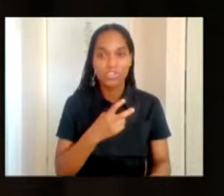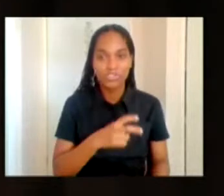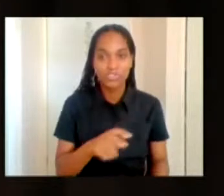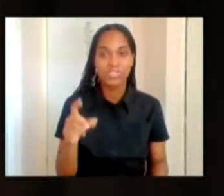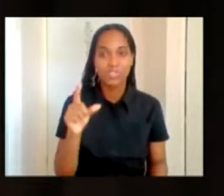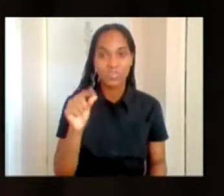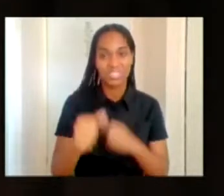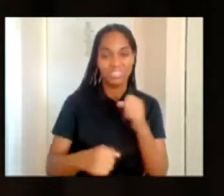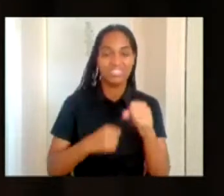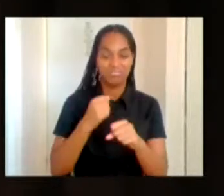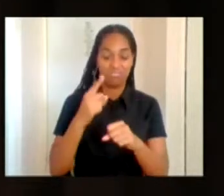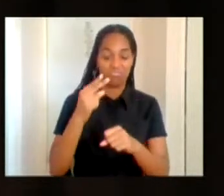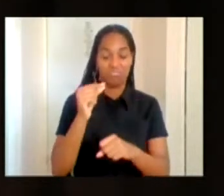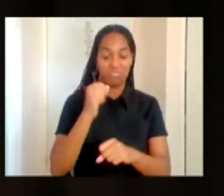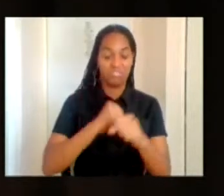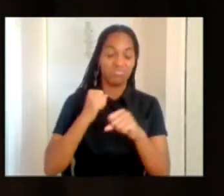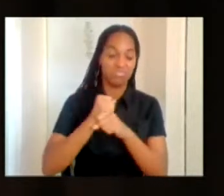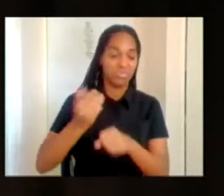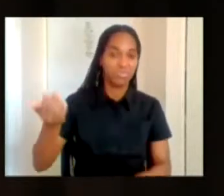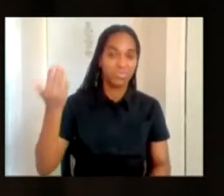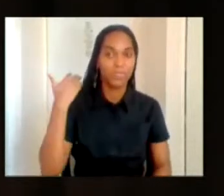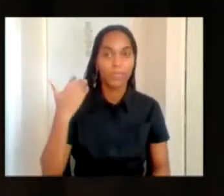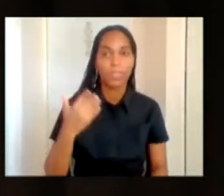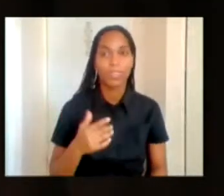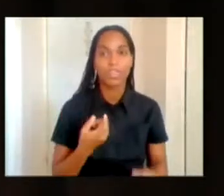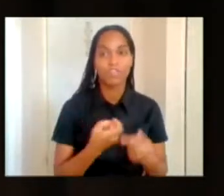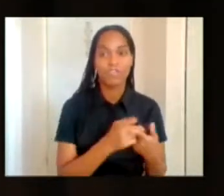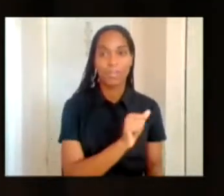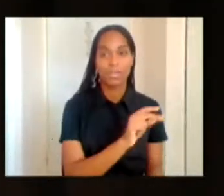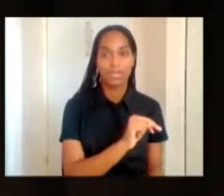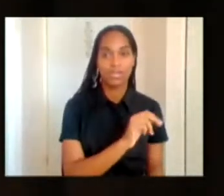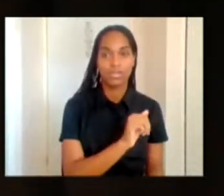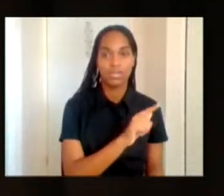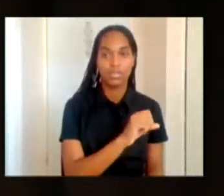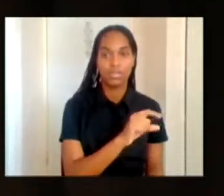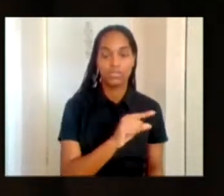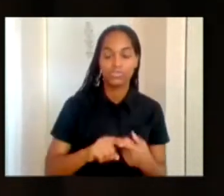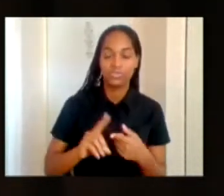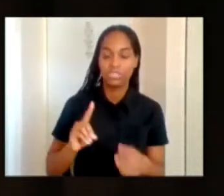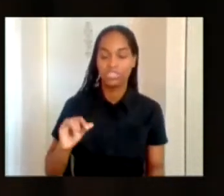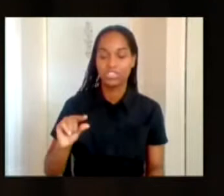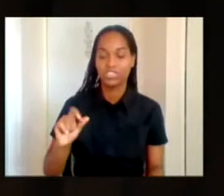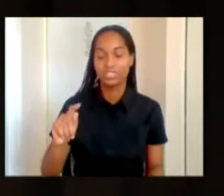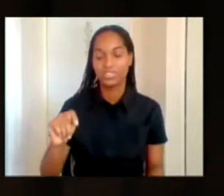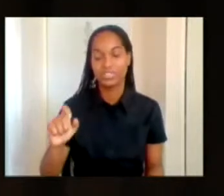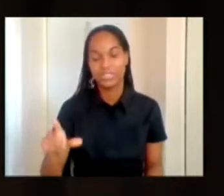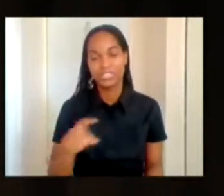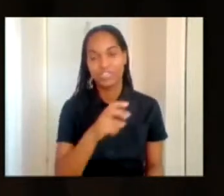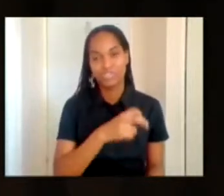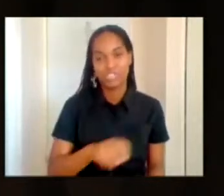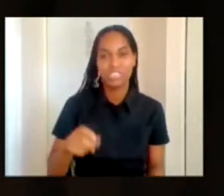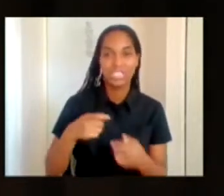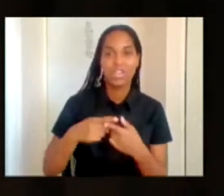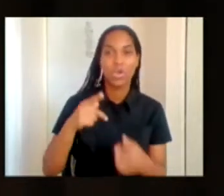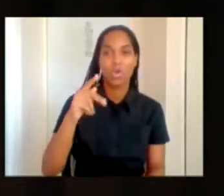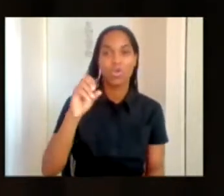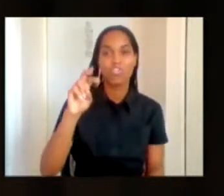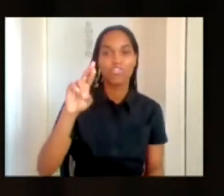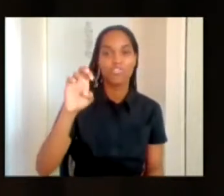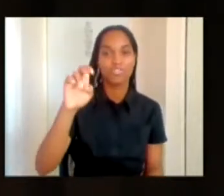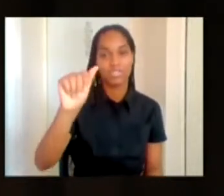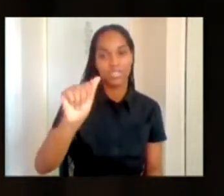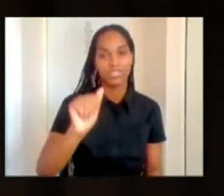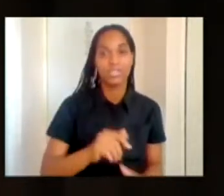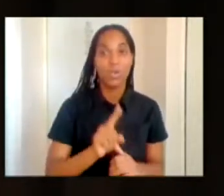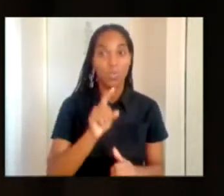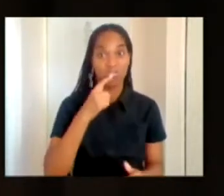right? The kind of analog to digital transition in Korea. And, one of the shocking experience I have ever had